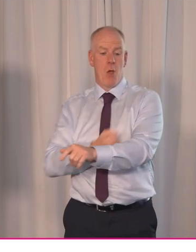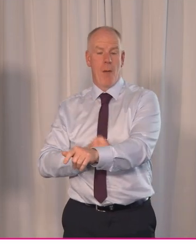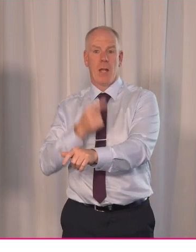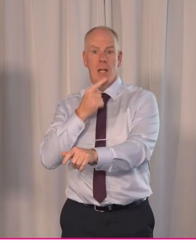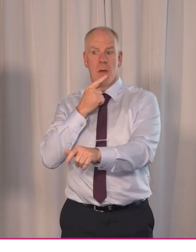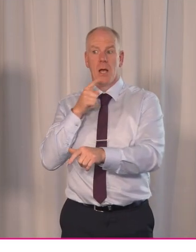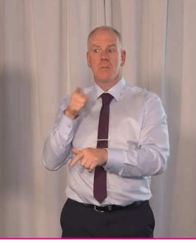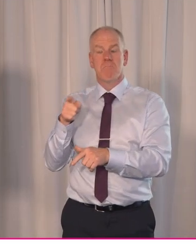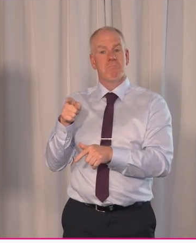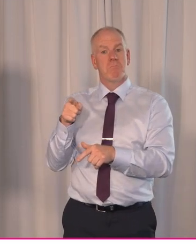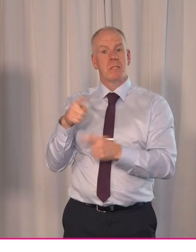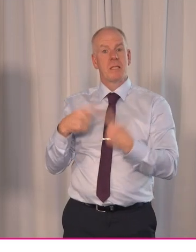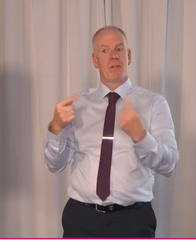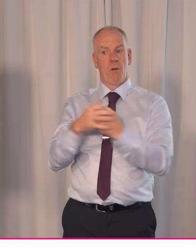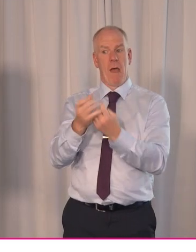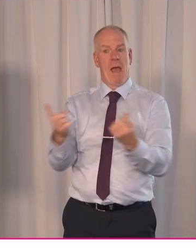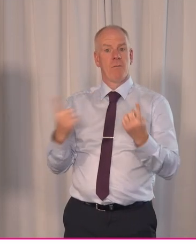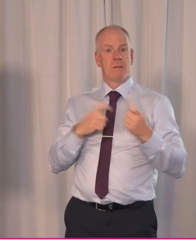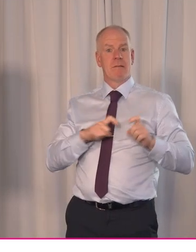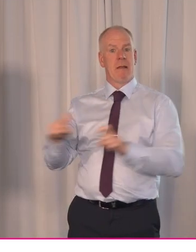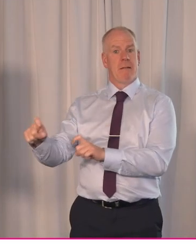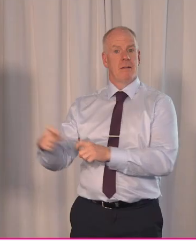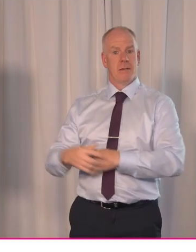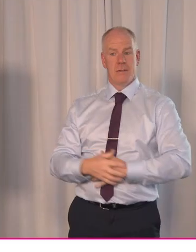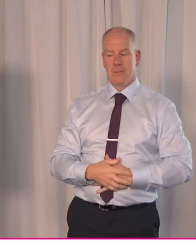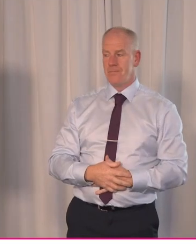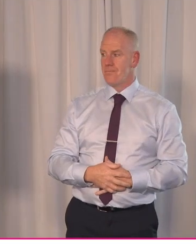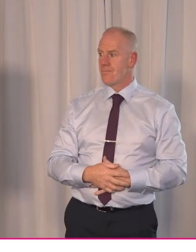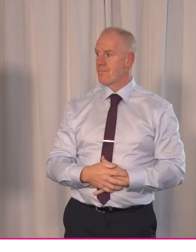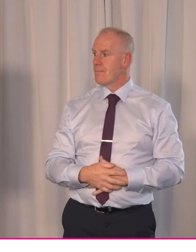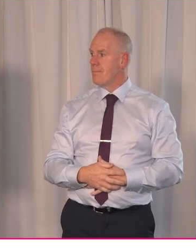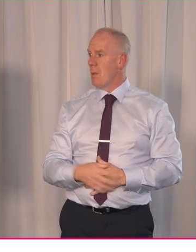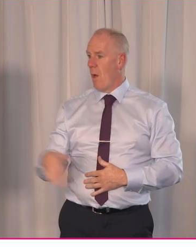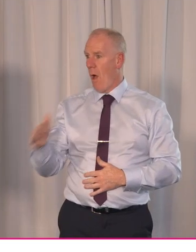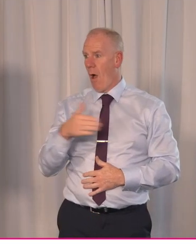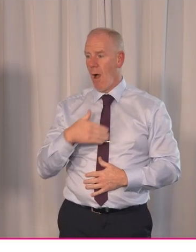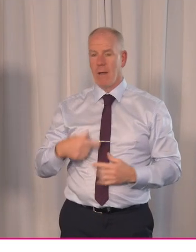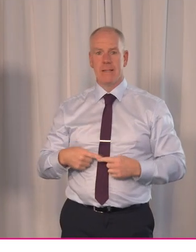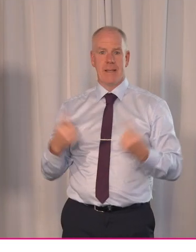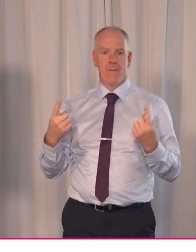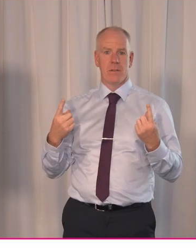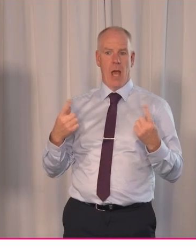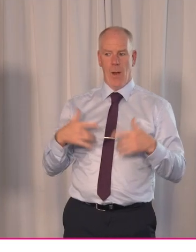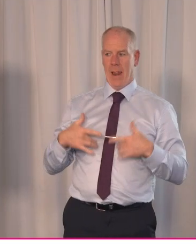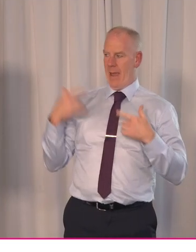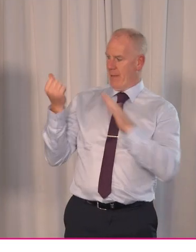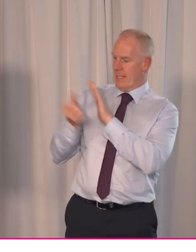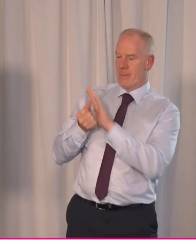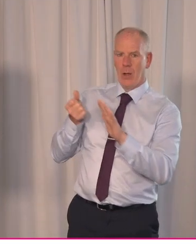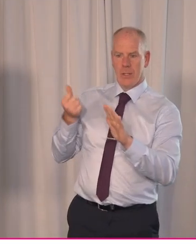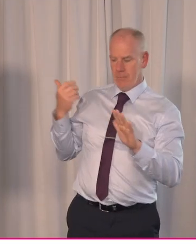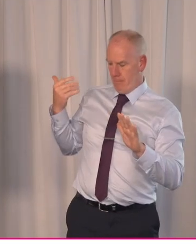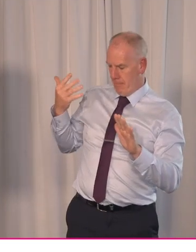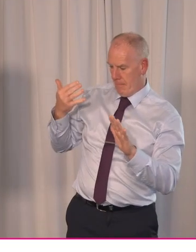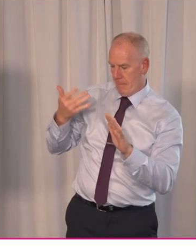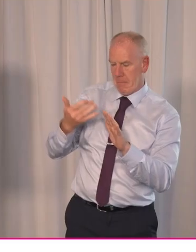different in every one of us. But we still differ. Our lived experiences